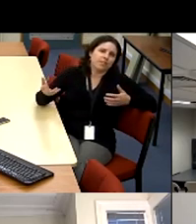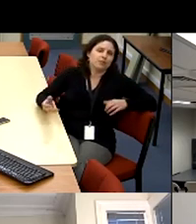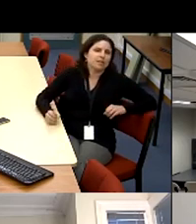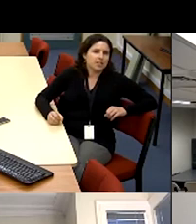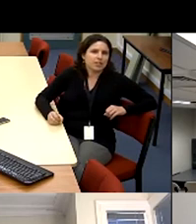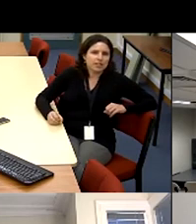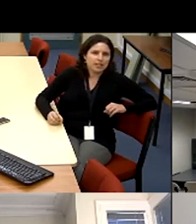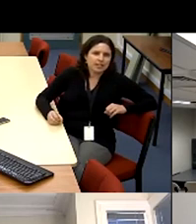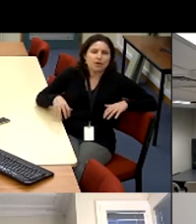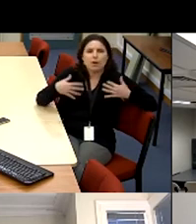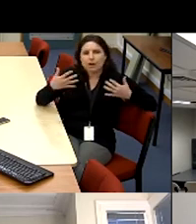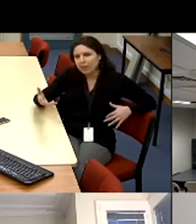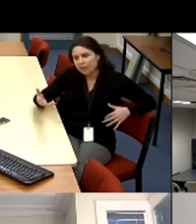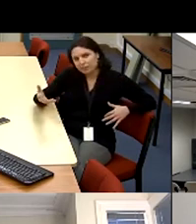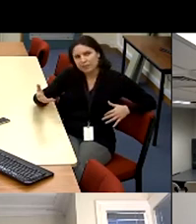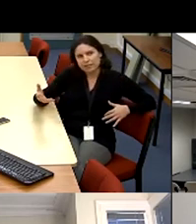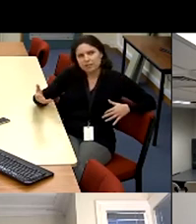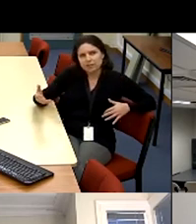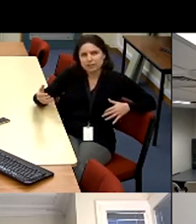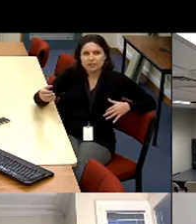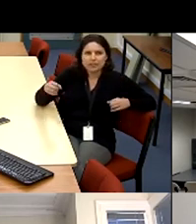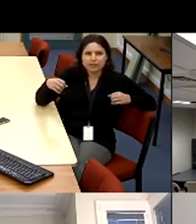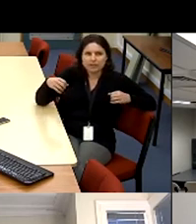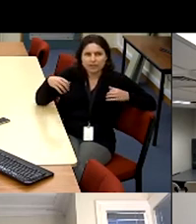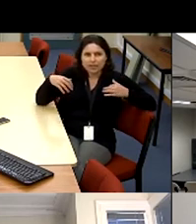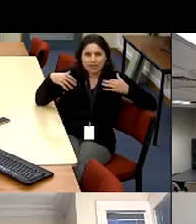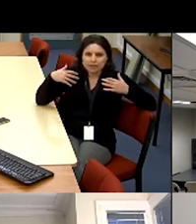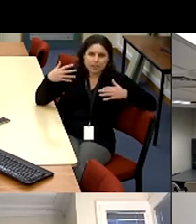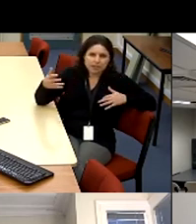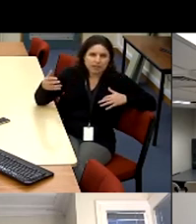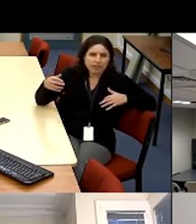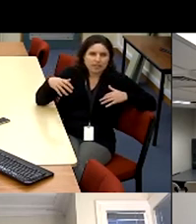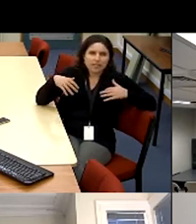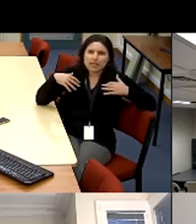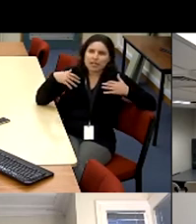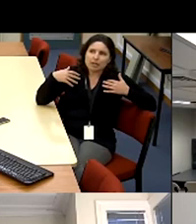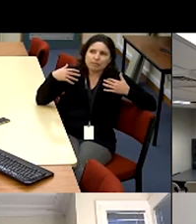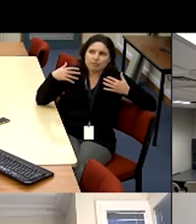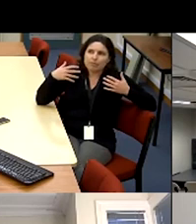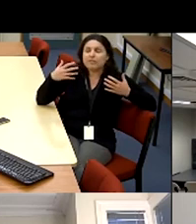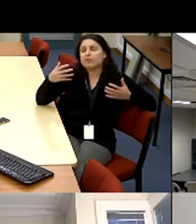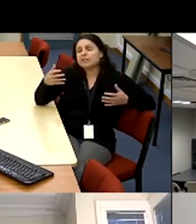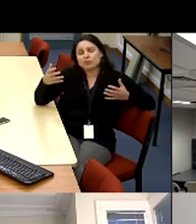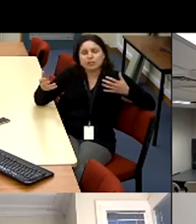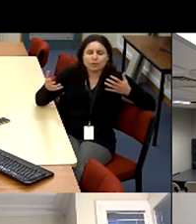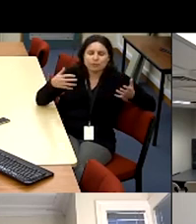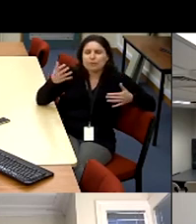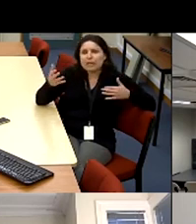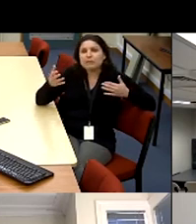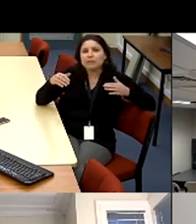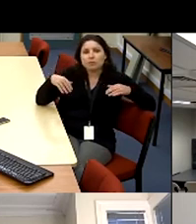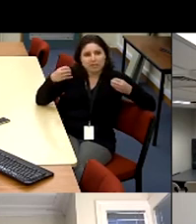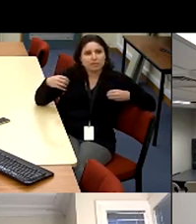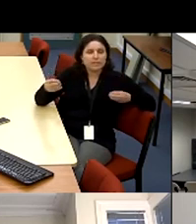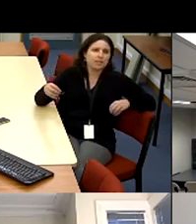not just the humanitarian needs, how well they're going to fit into New Zealand, how are they going to integrate. I mean, there is also